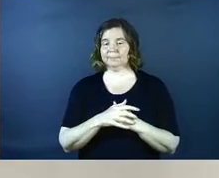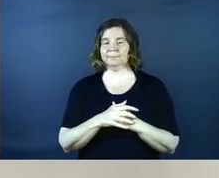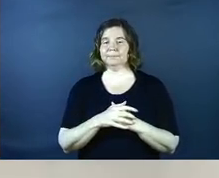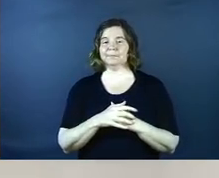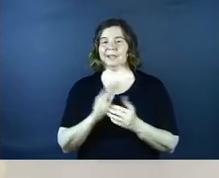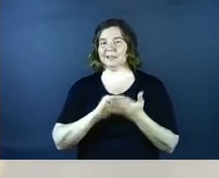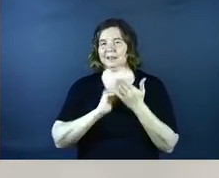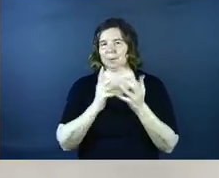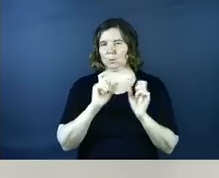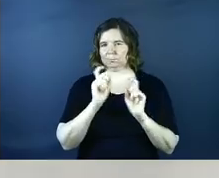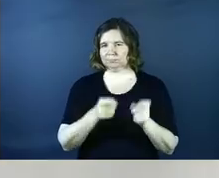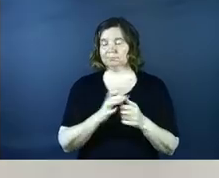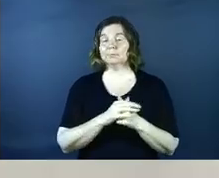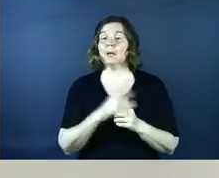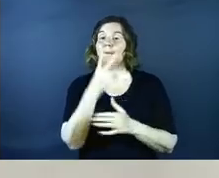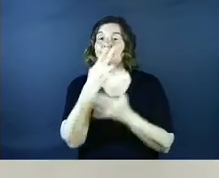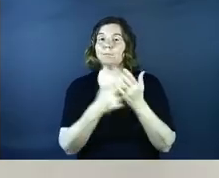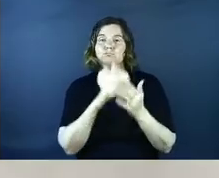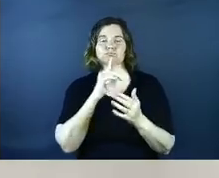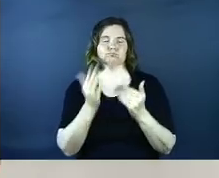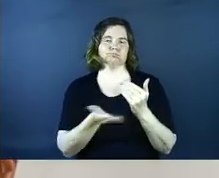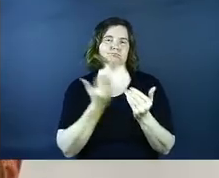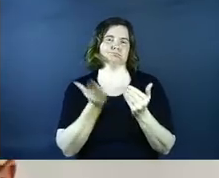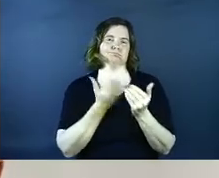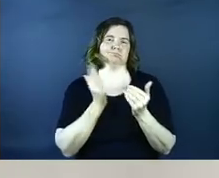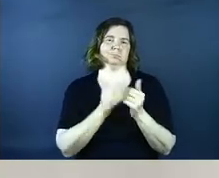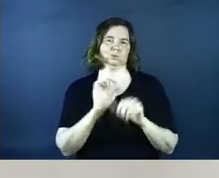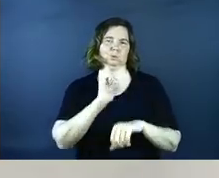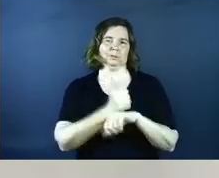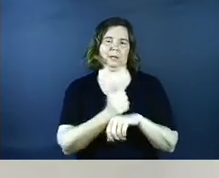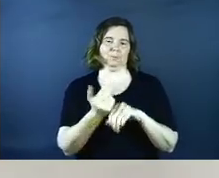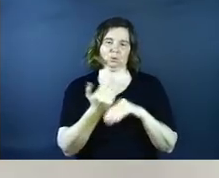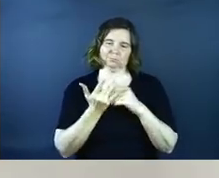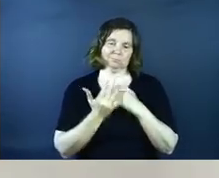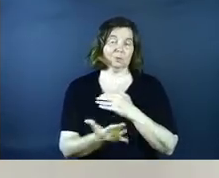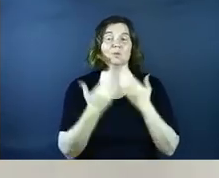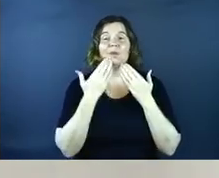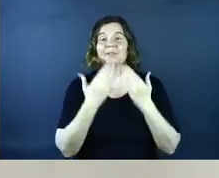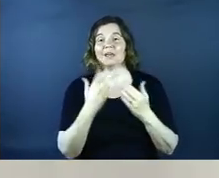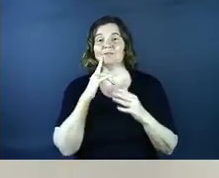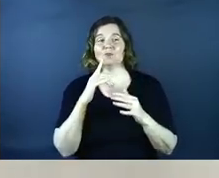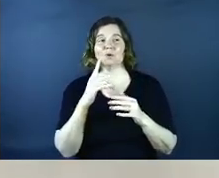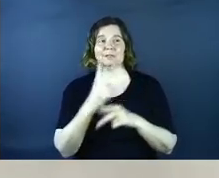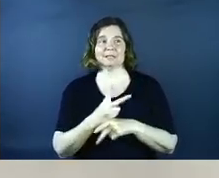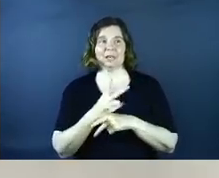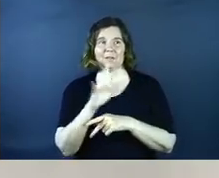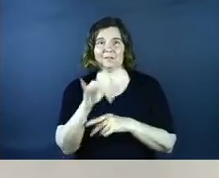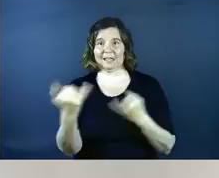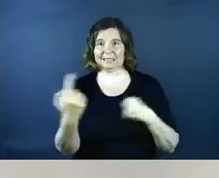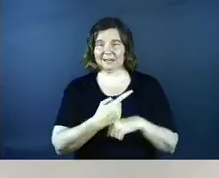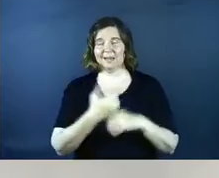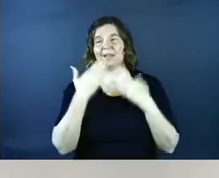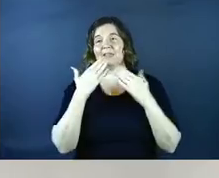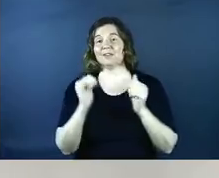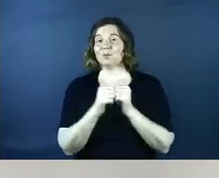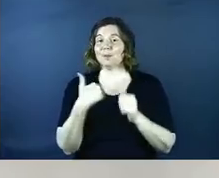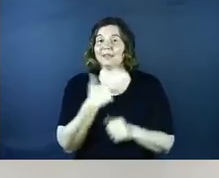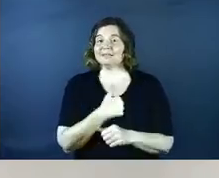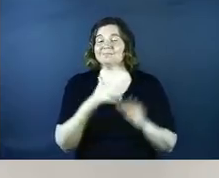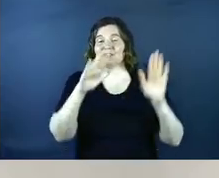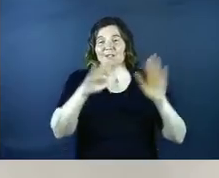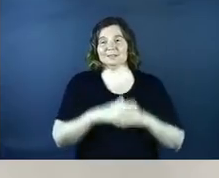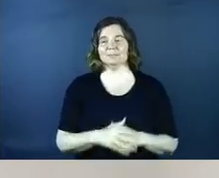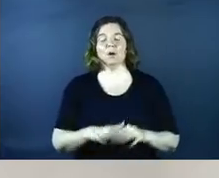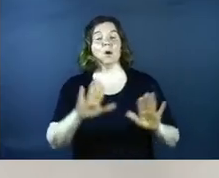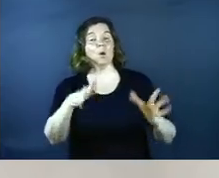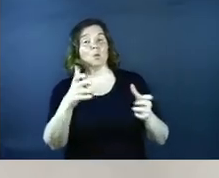84321. That's it right there. Both really easy options to set up and use, so thank you guys so much for taking care of that today, and thank you for being with us. It's awesome.